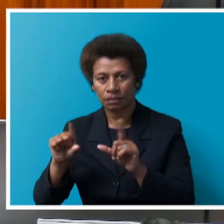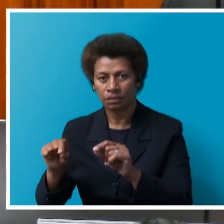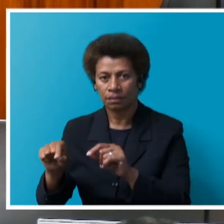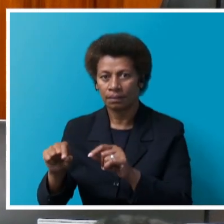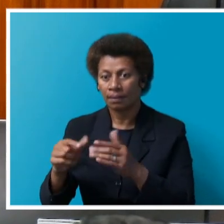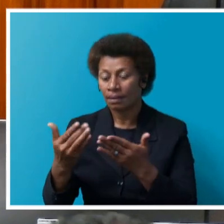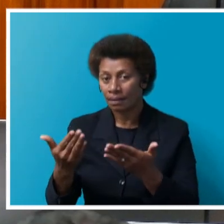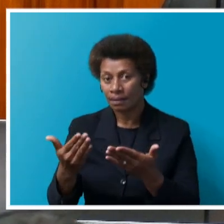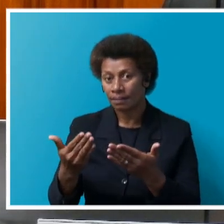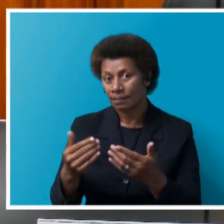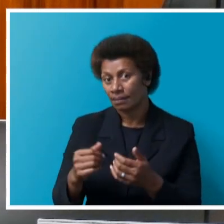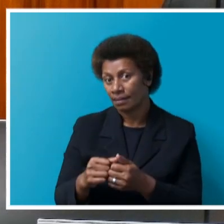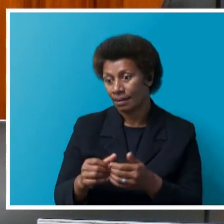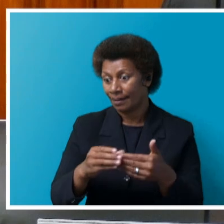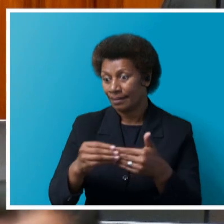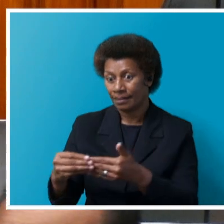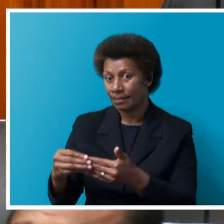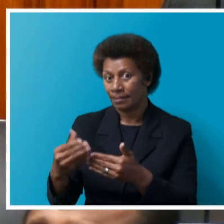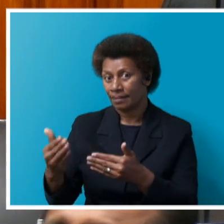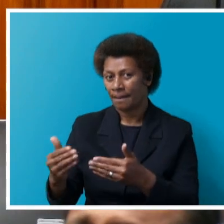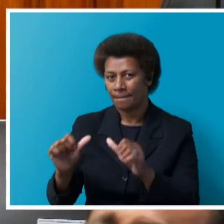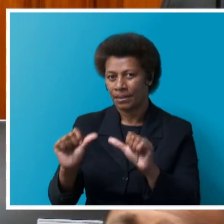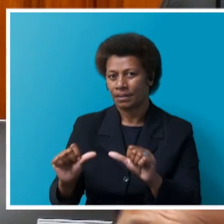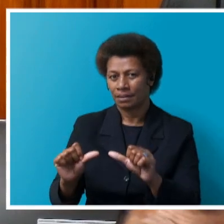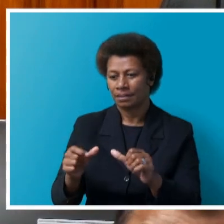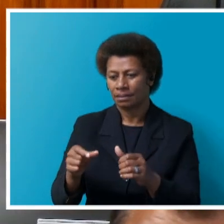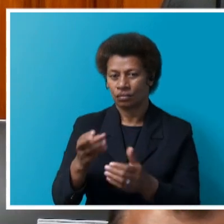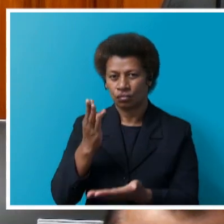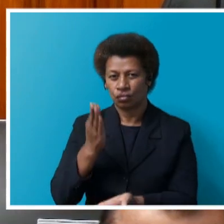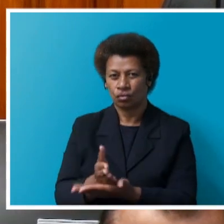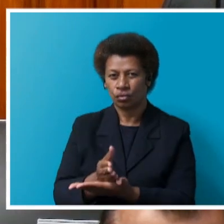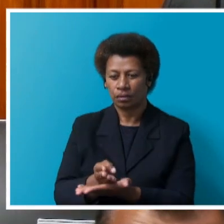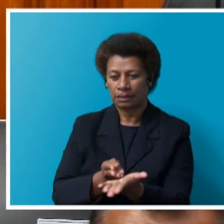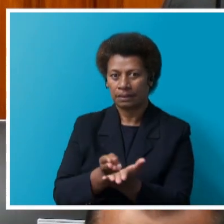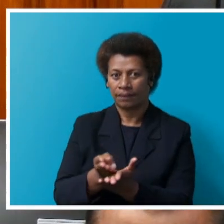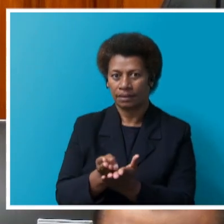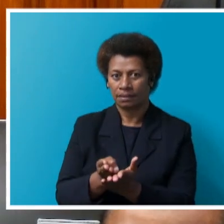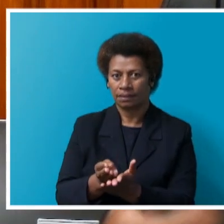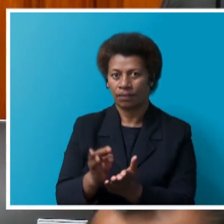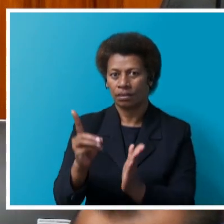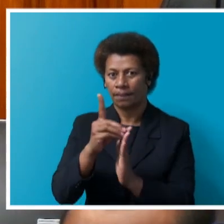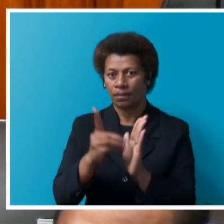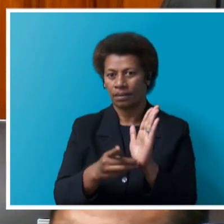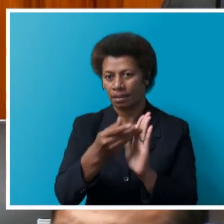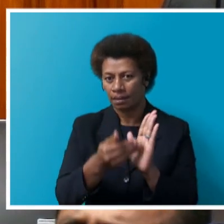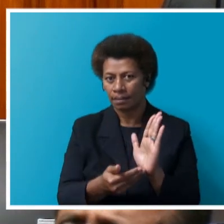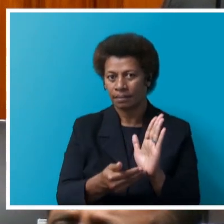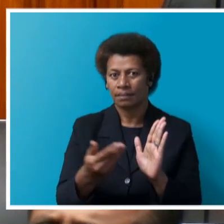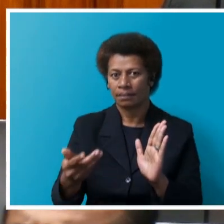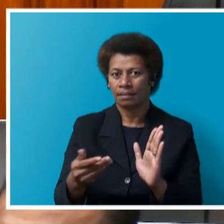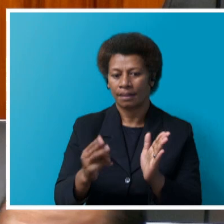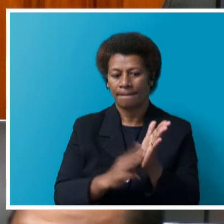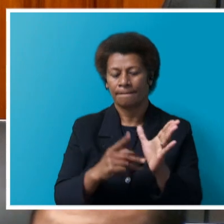state, his leadership in that moment reflected the true spirit of service and respect for democracy. As a loyal subject of Madhuata, I